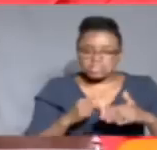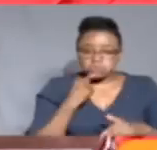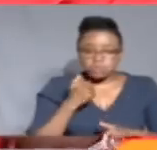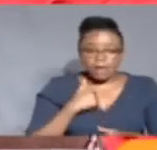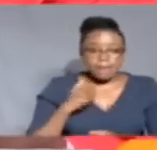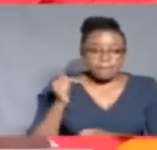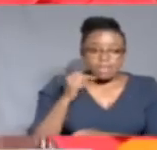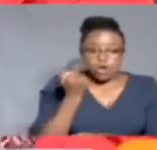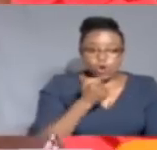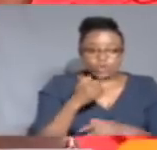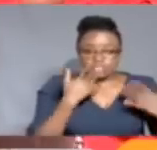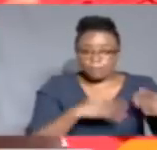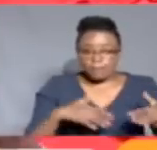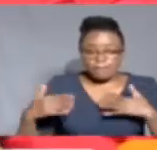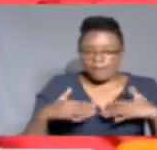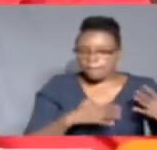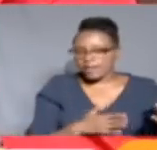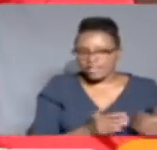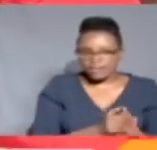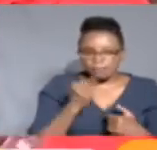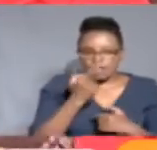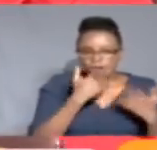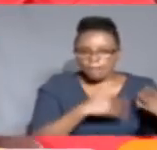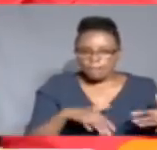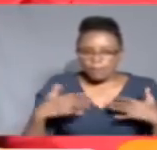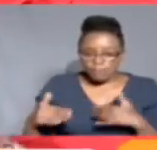mimi nilikuwa nacheza, huko raia nilikuwa nacheza